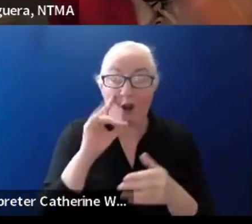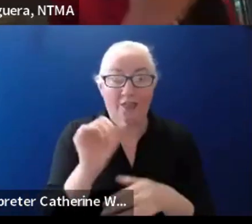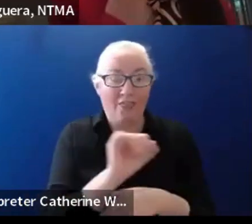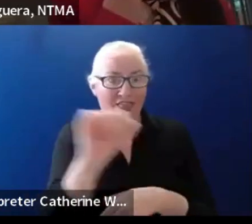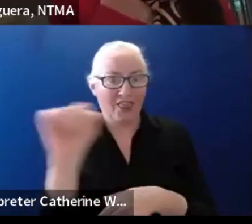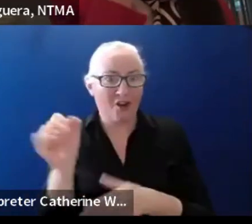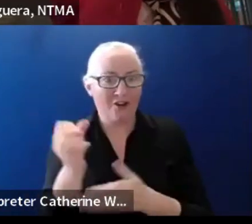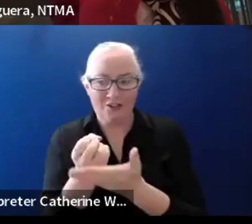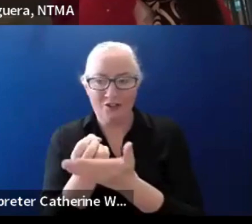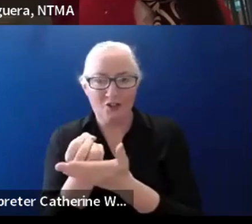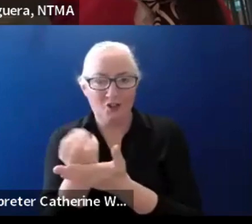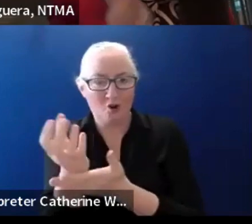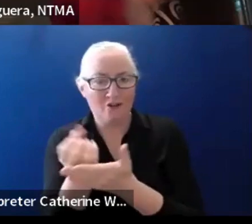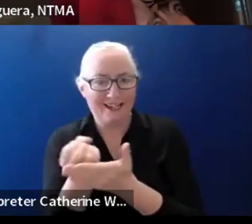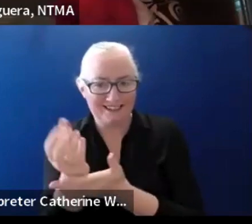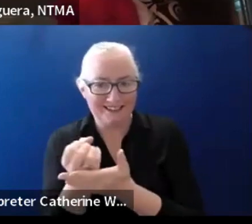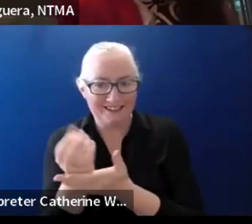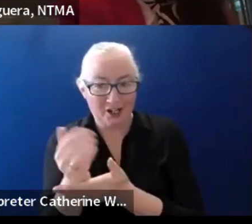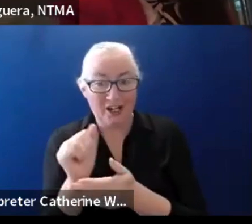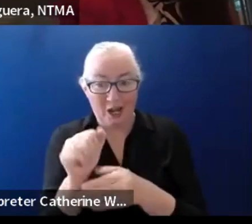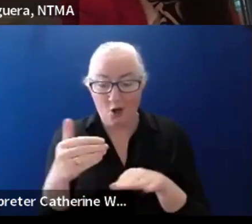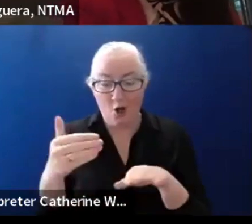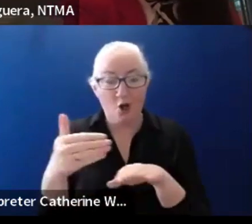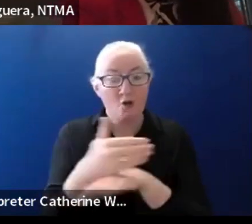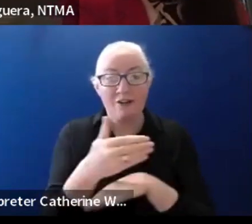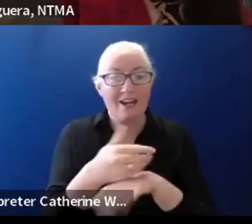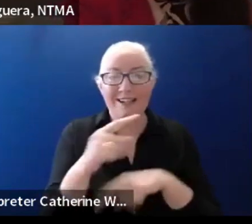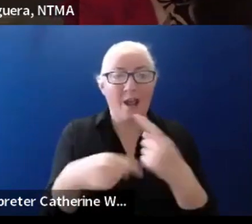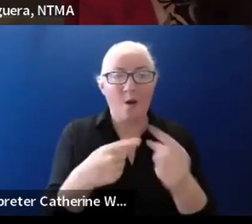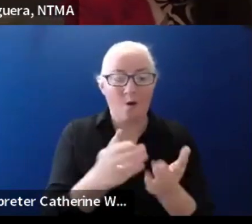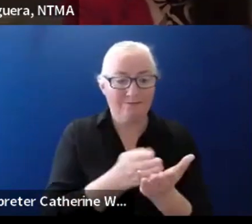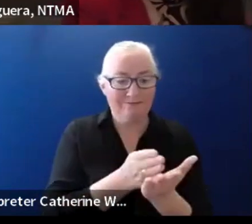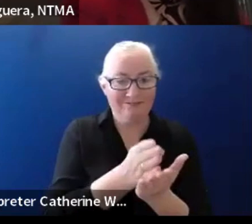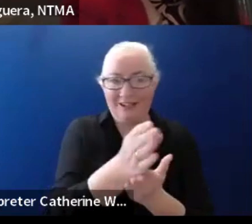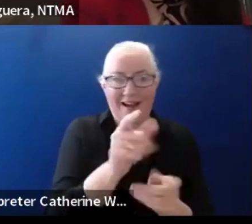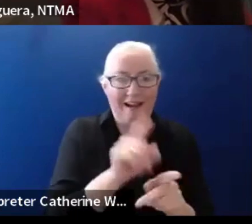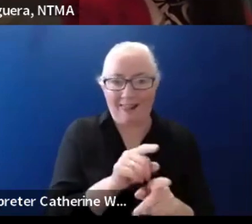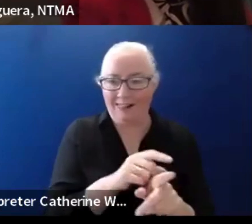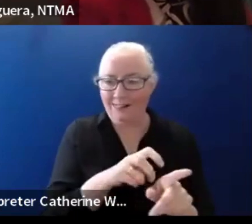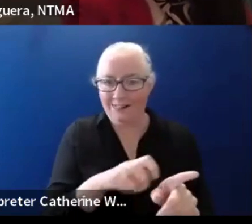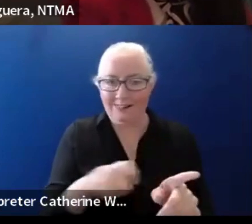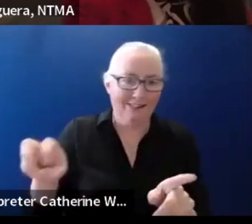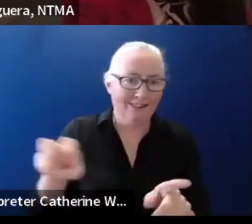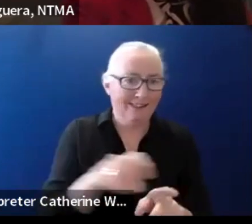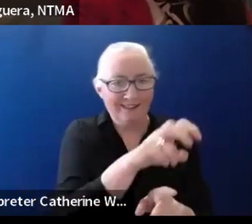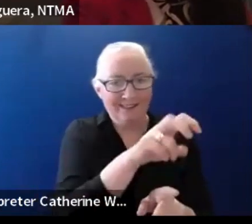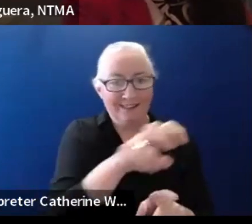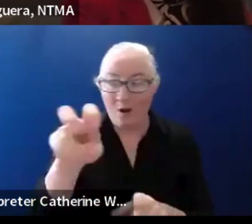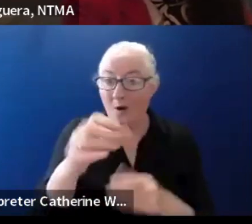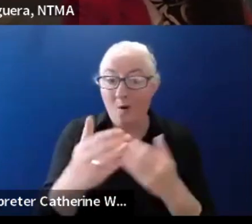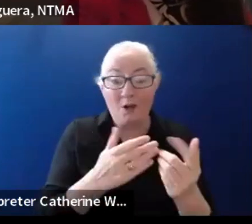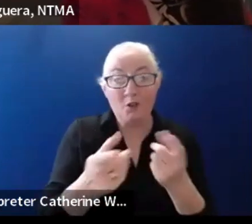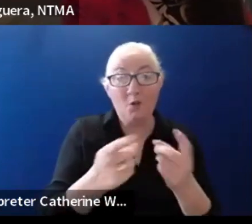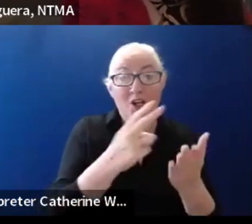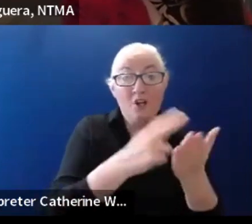stories, and I suppose the concept that your career isn't always linear, can be quite squiggly along the way. What you may do at university could be very different to where you end up now.